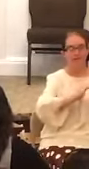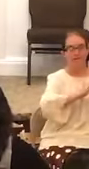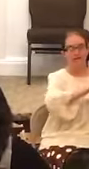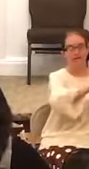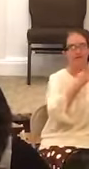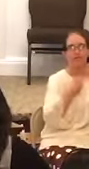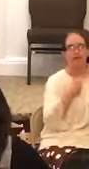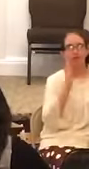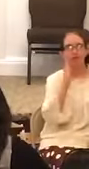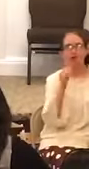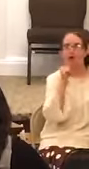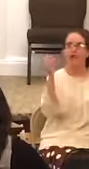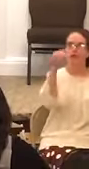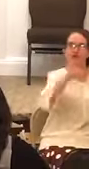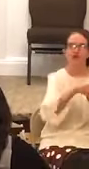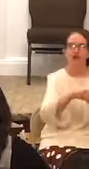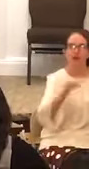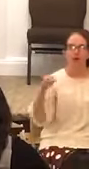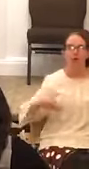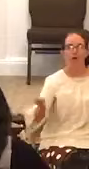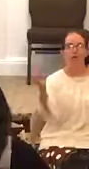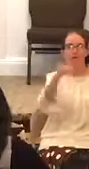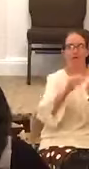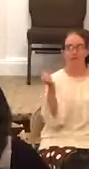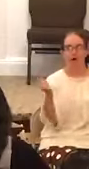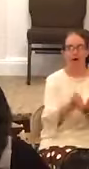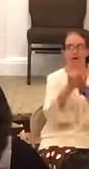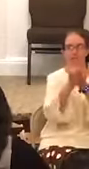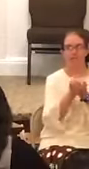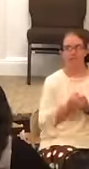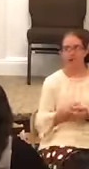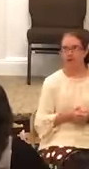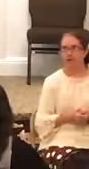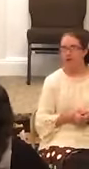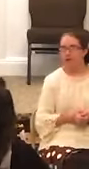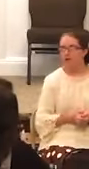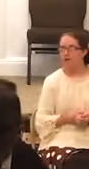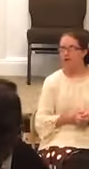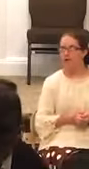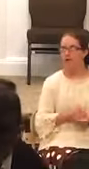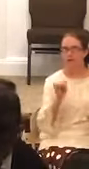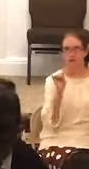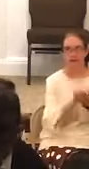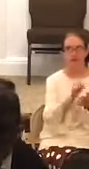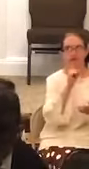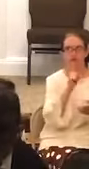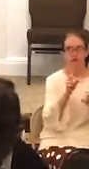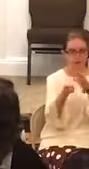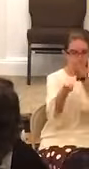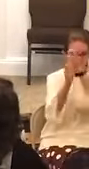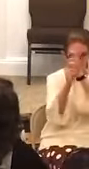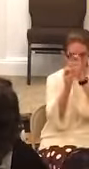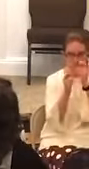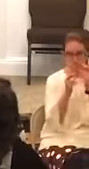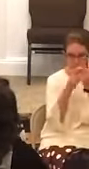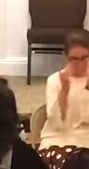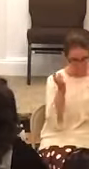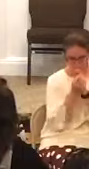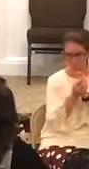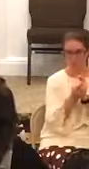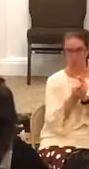for it. And I will not go back that direction again with your help. Hallelujah. And that's true repentance. Amen. And that's